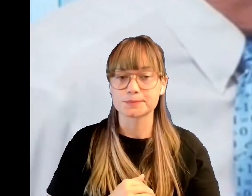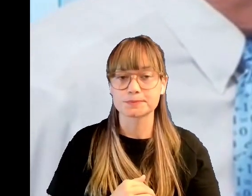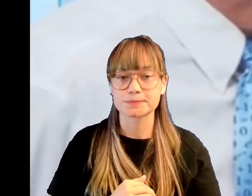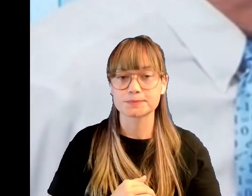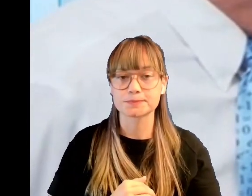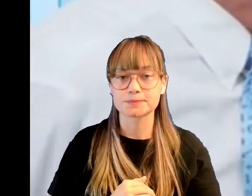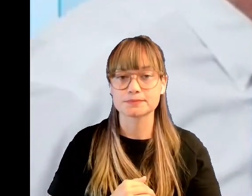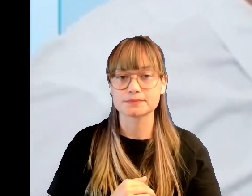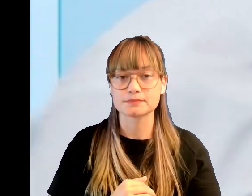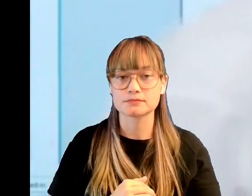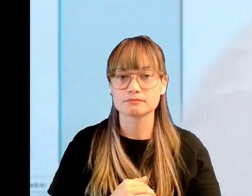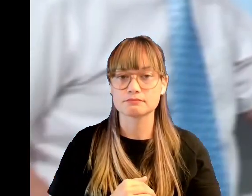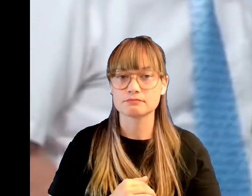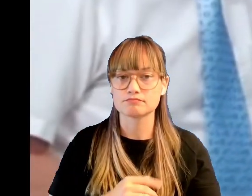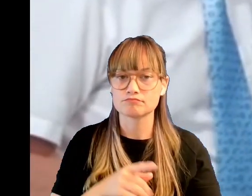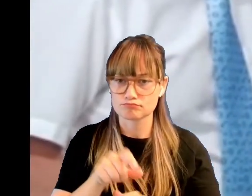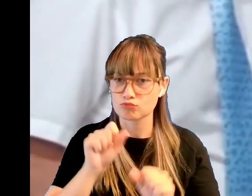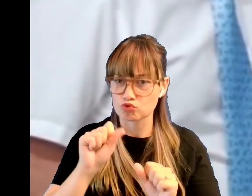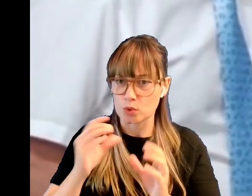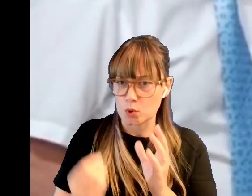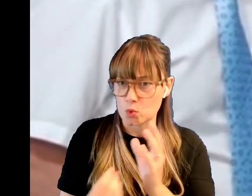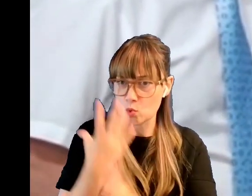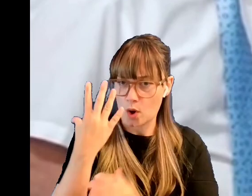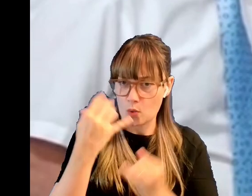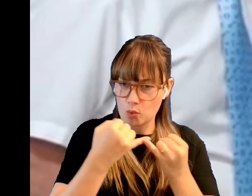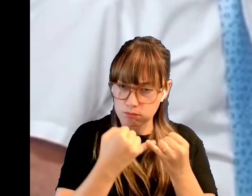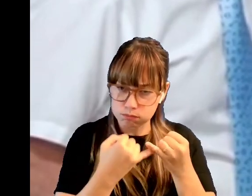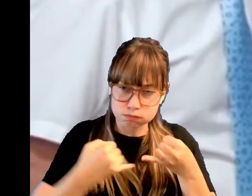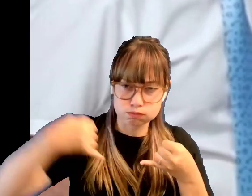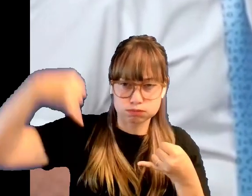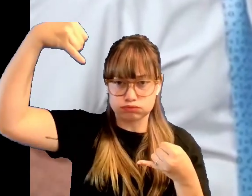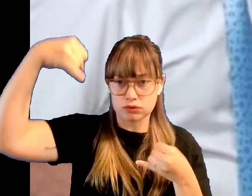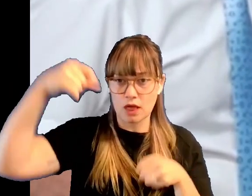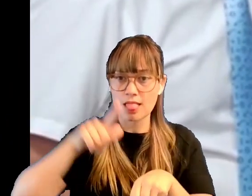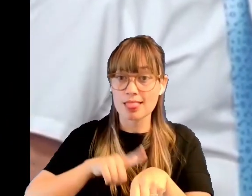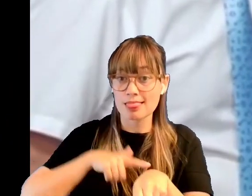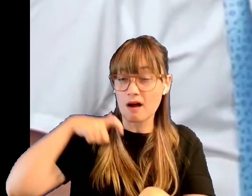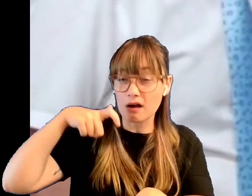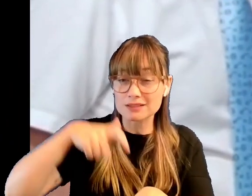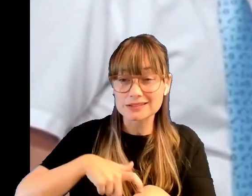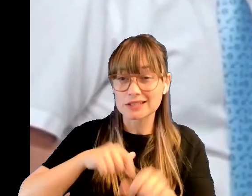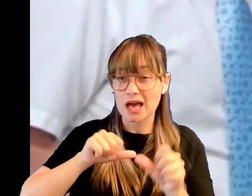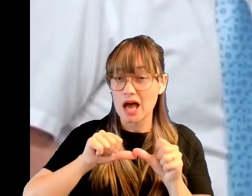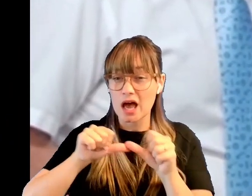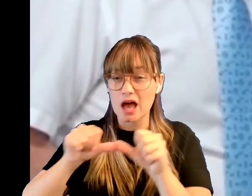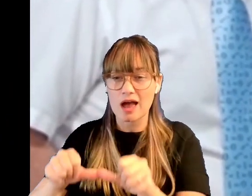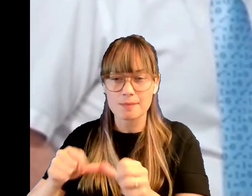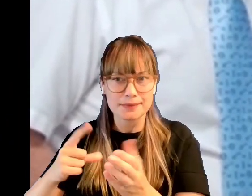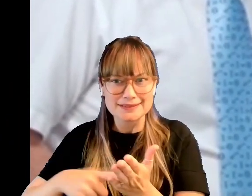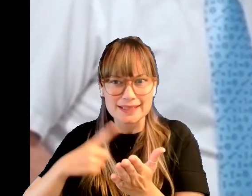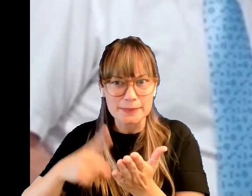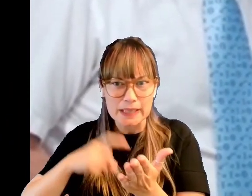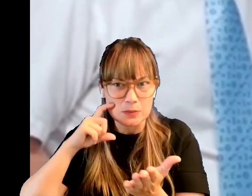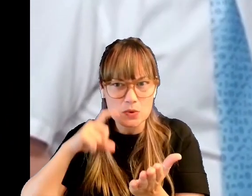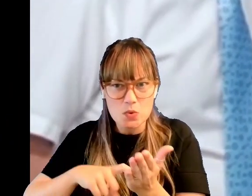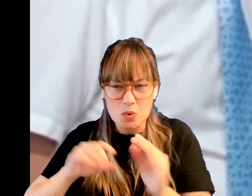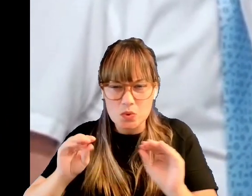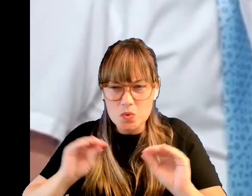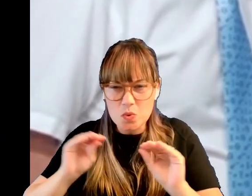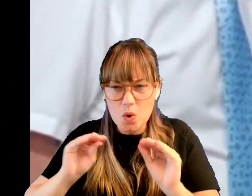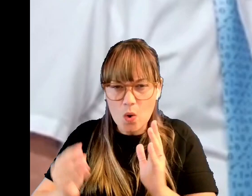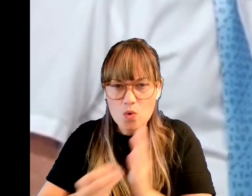growth. And something can grow exponentially for a long time and you hardly notice any growth at